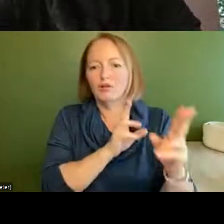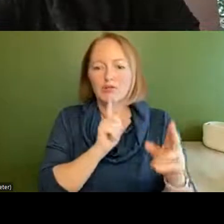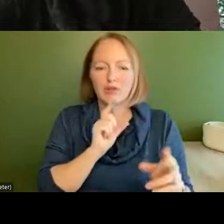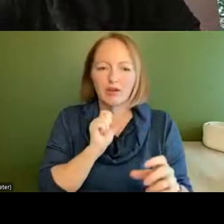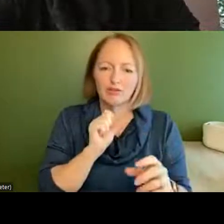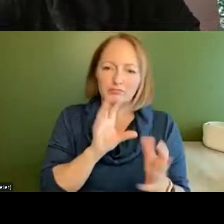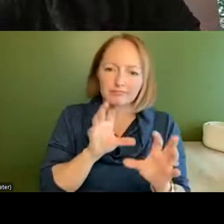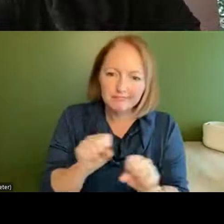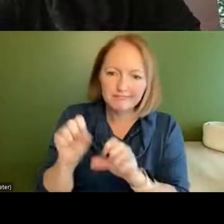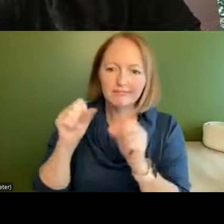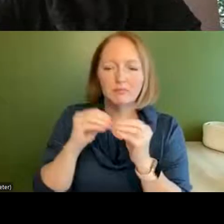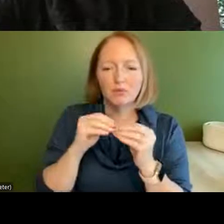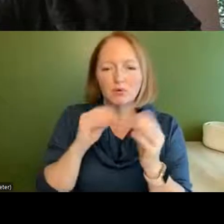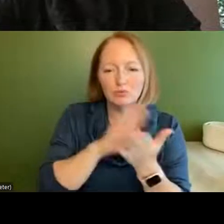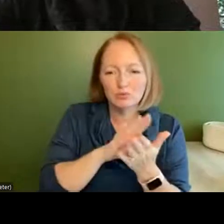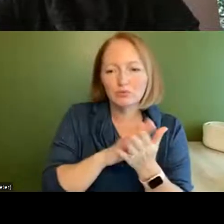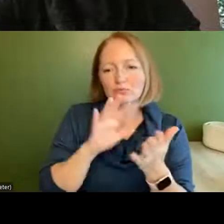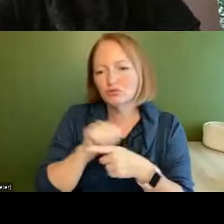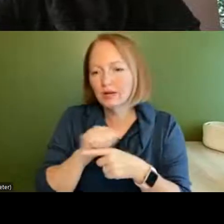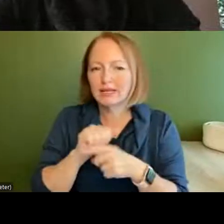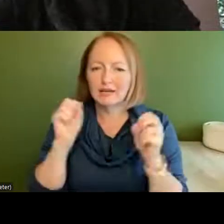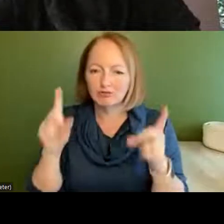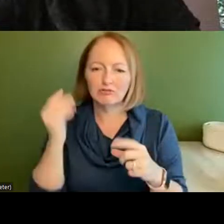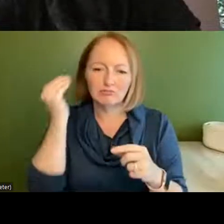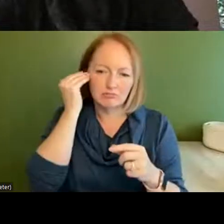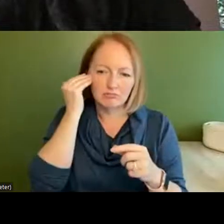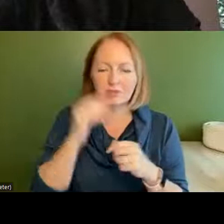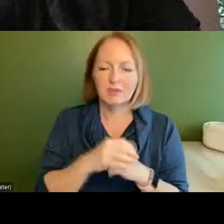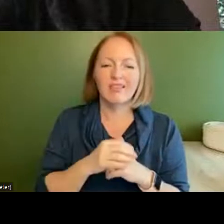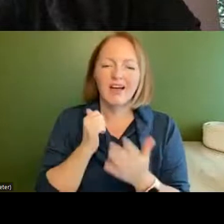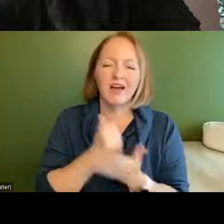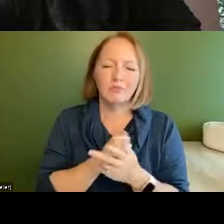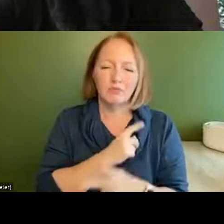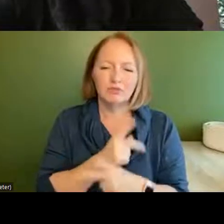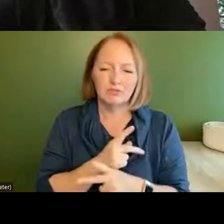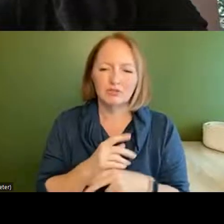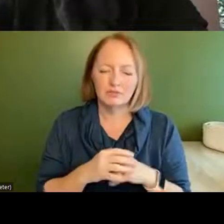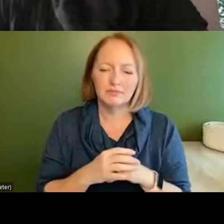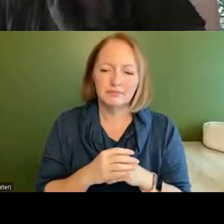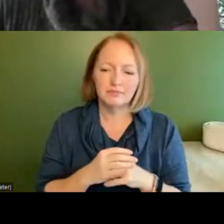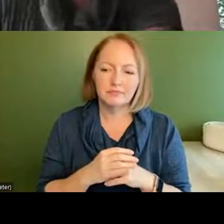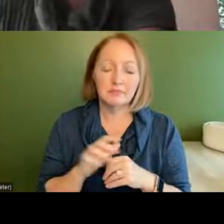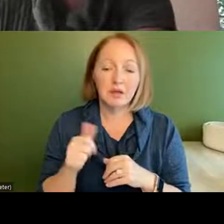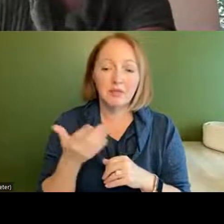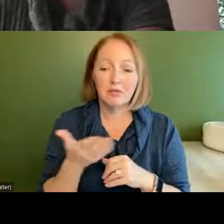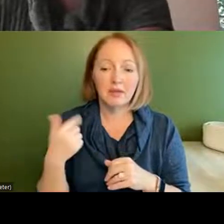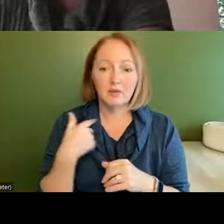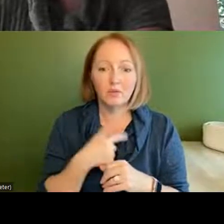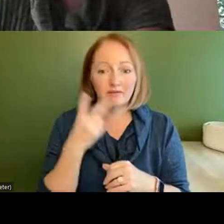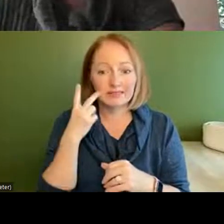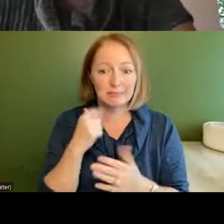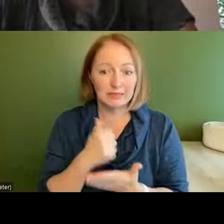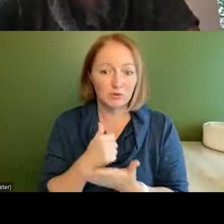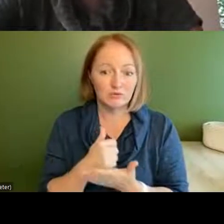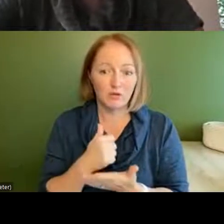education and knowledge is important and can be helpful with retention. You know, other things that we've seen be really